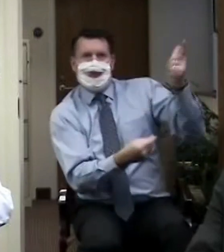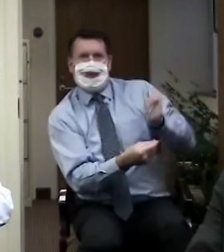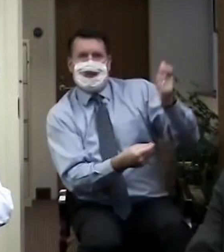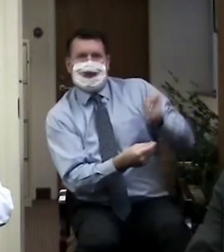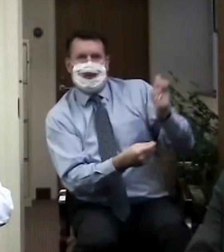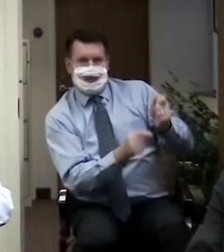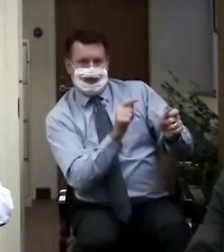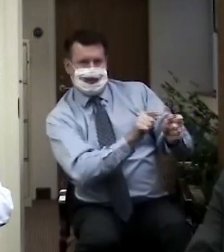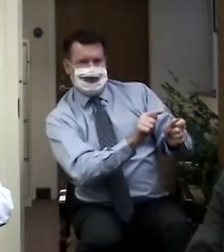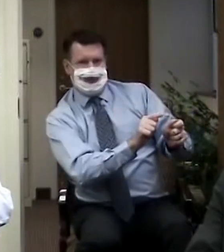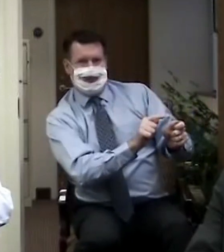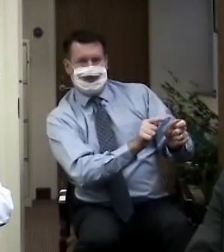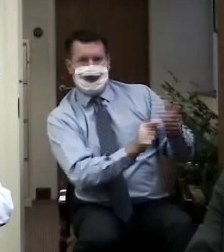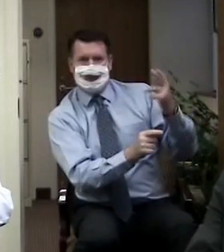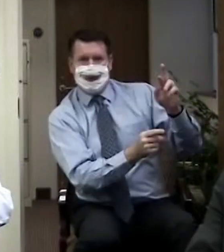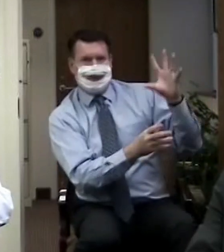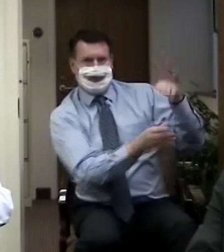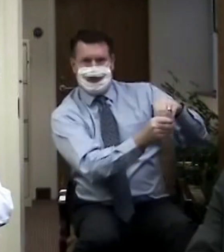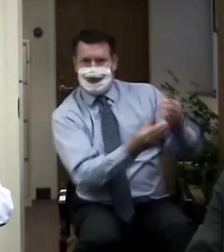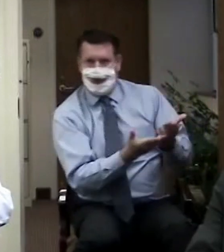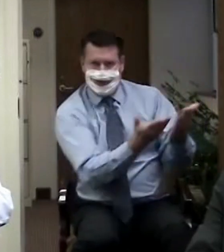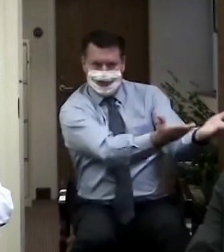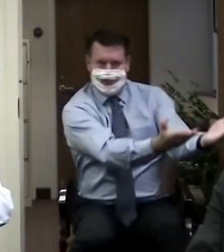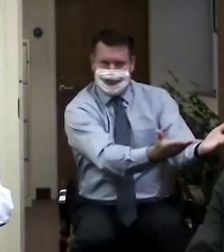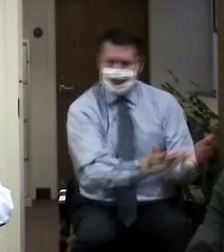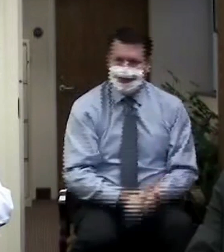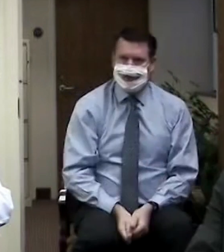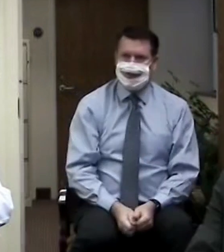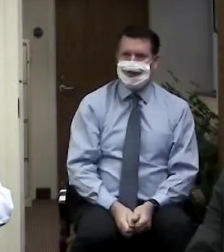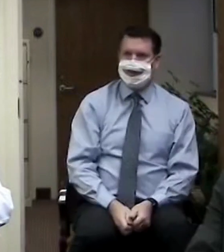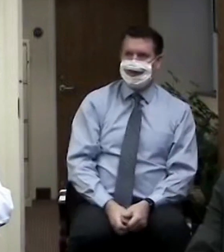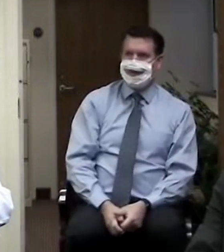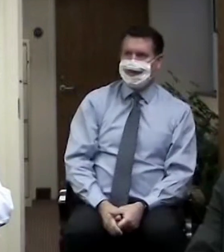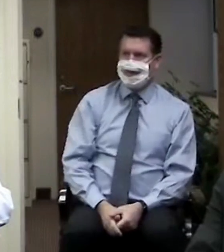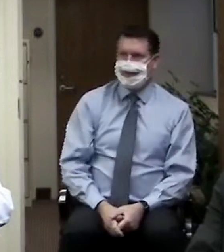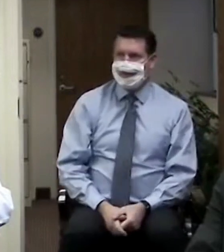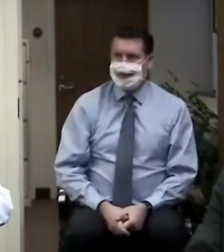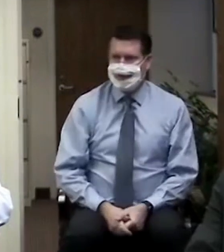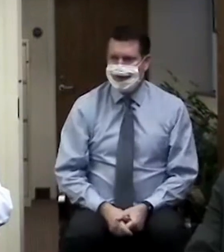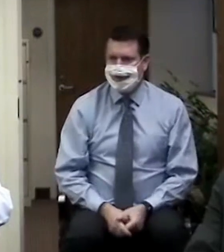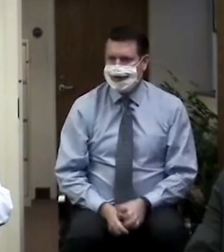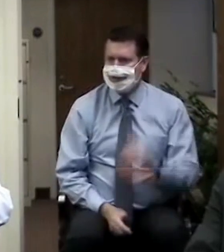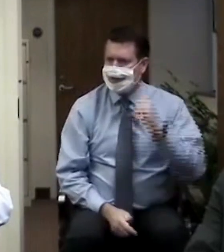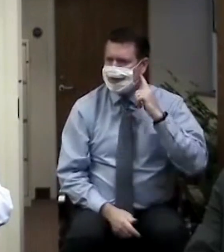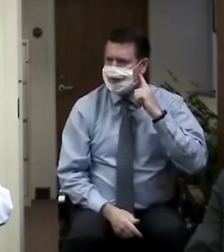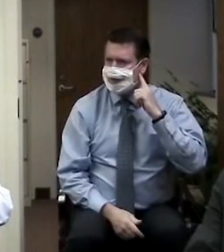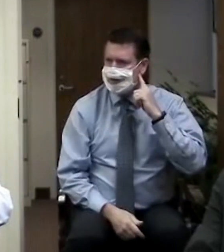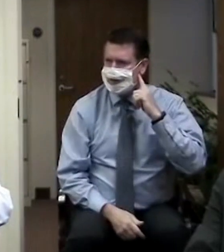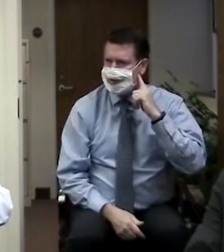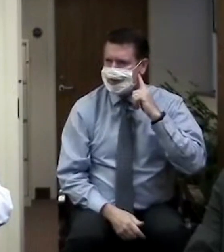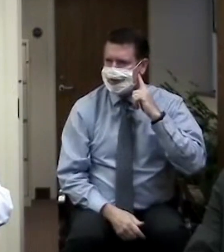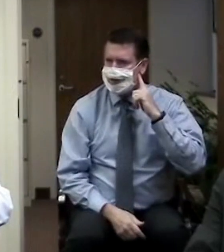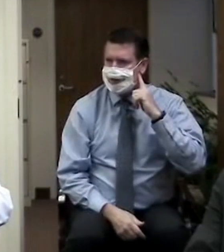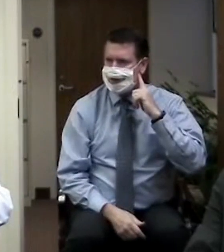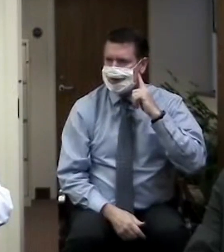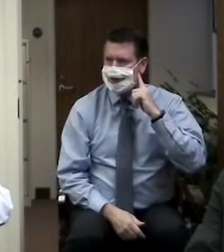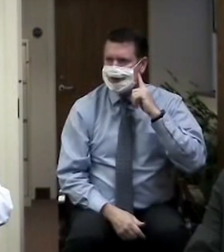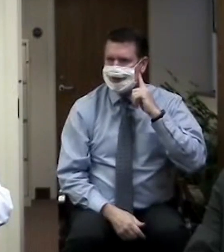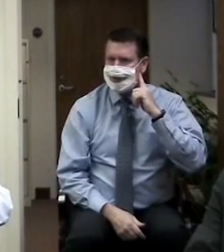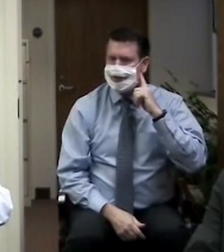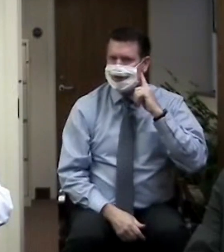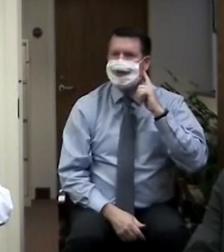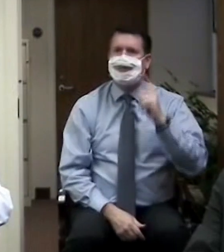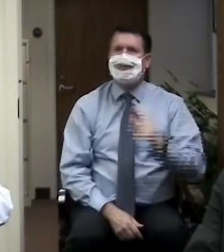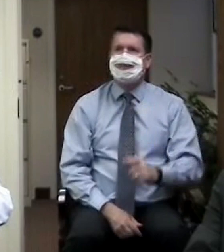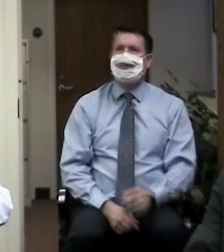question. How are the services to the patients in the hospital being given a priority when it comes to these furloughs? I mean, what percentage